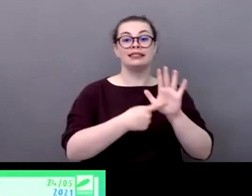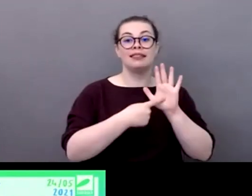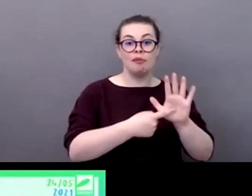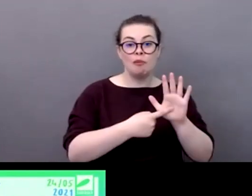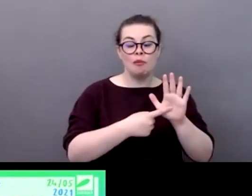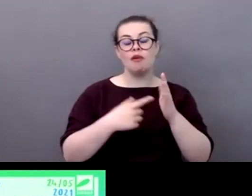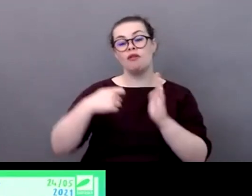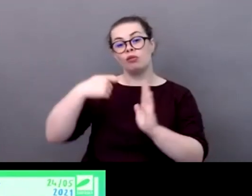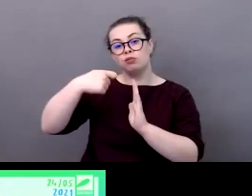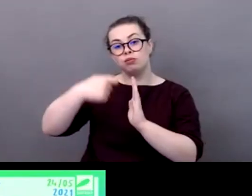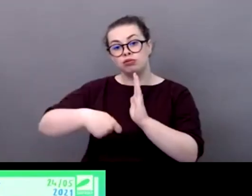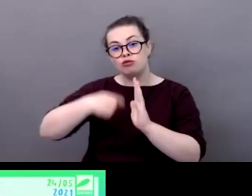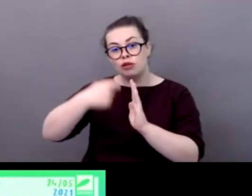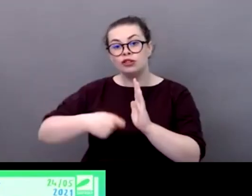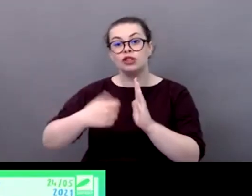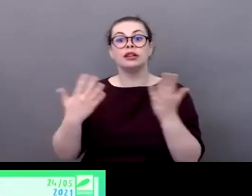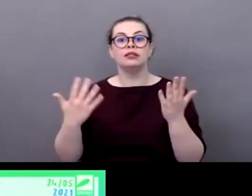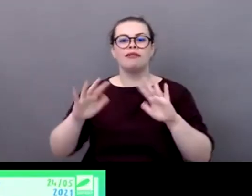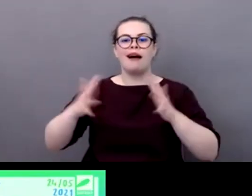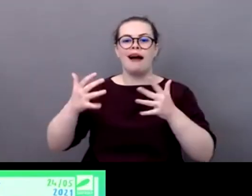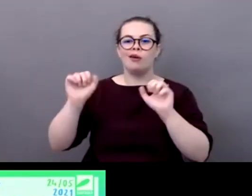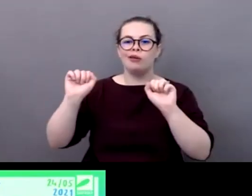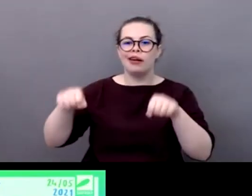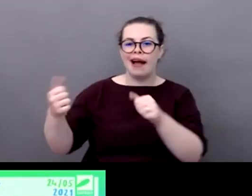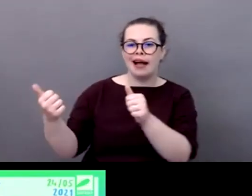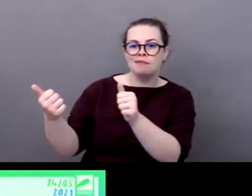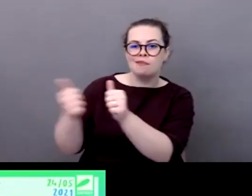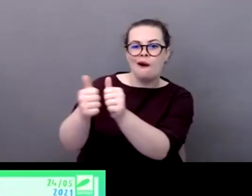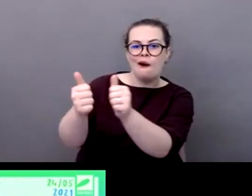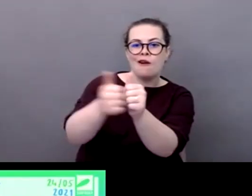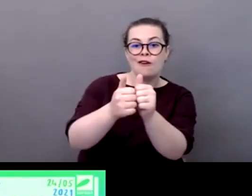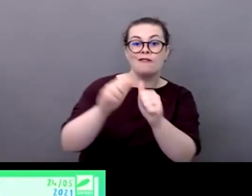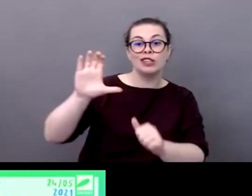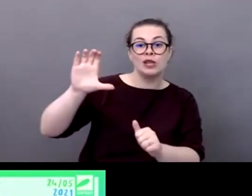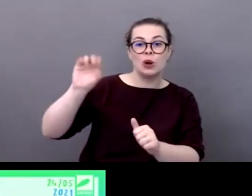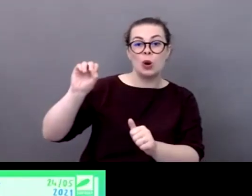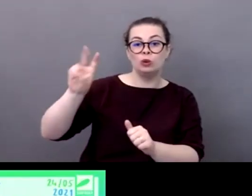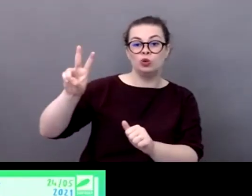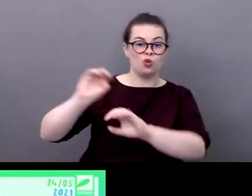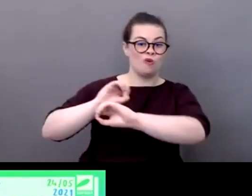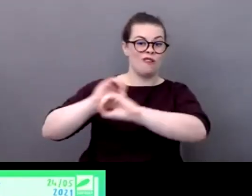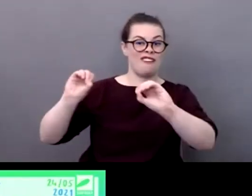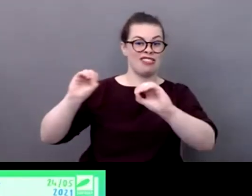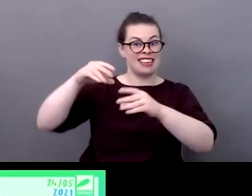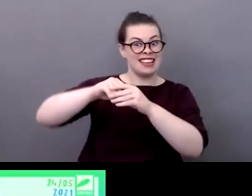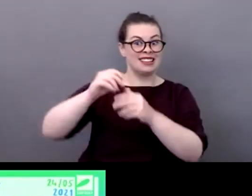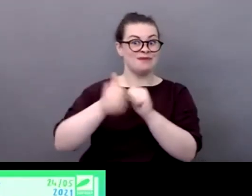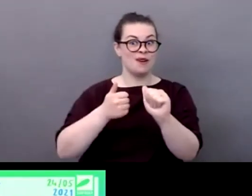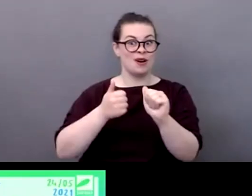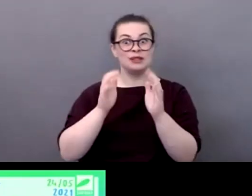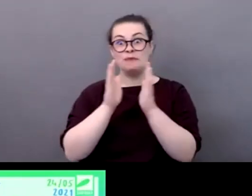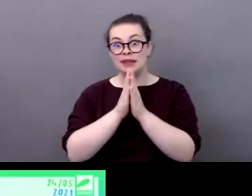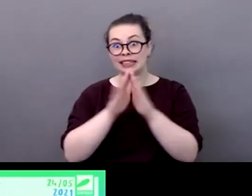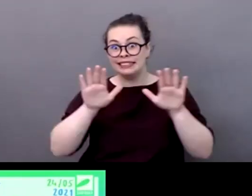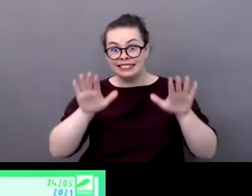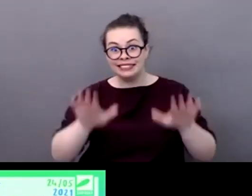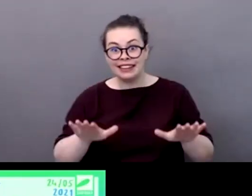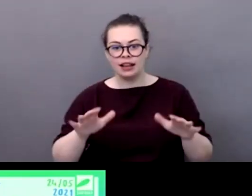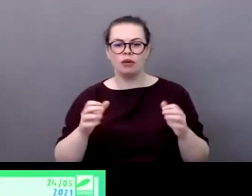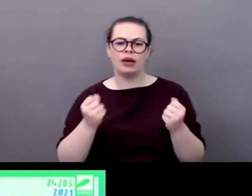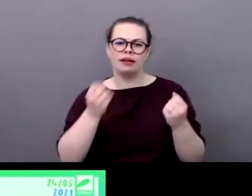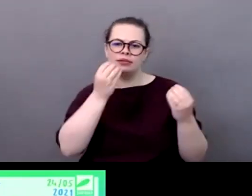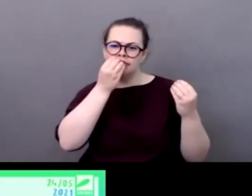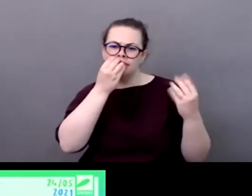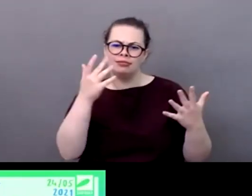projects of partnership for carbon-free sport. Please stay tuned. We have the magnificent